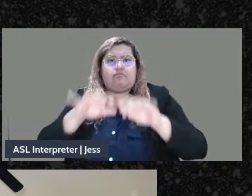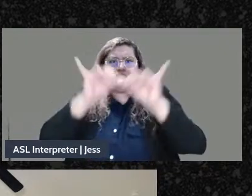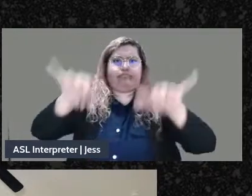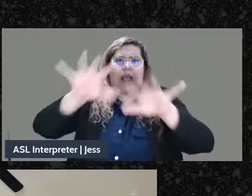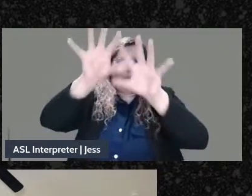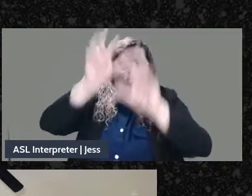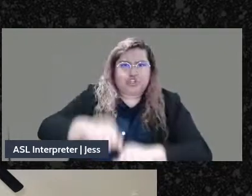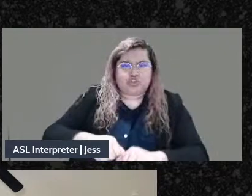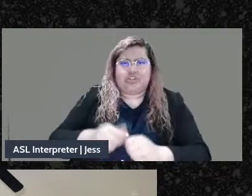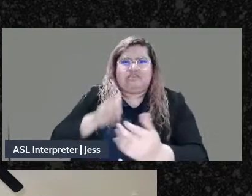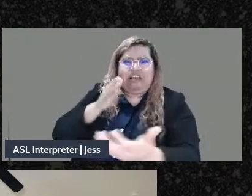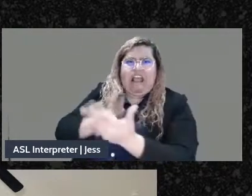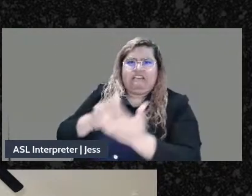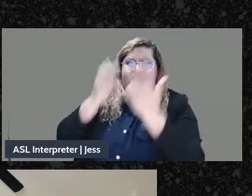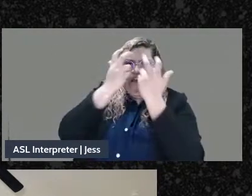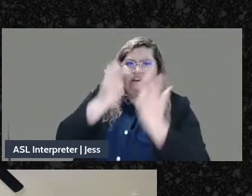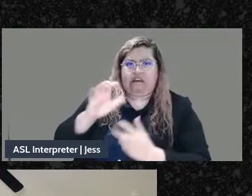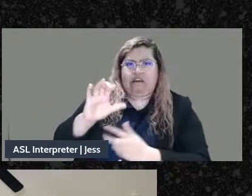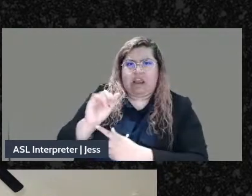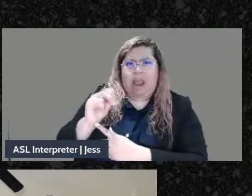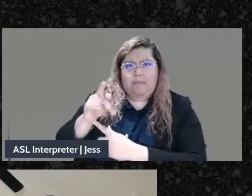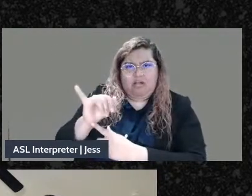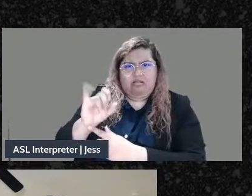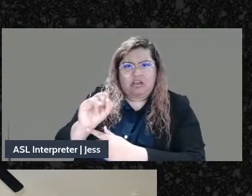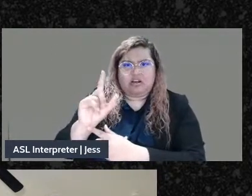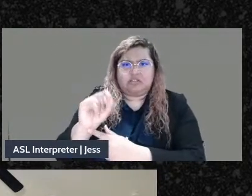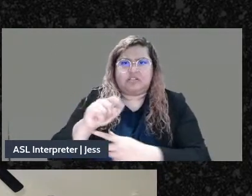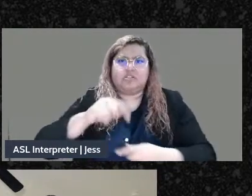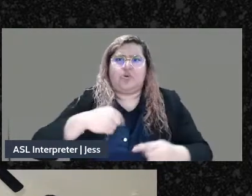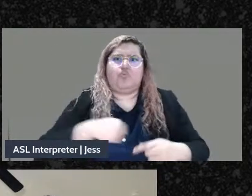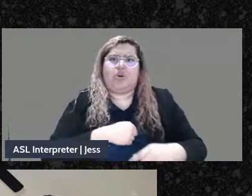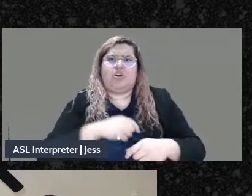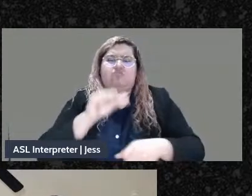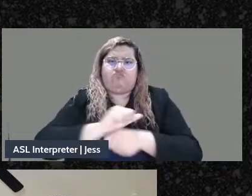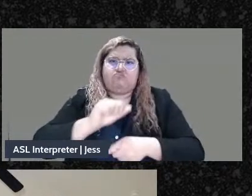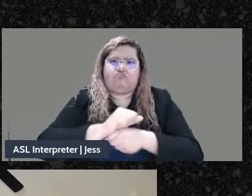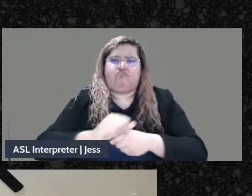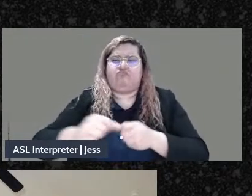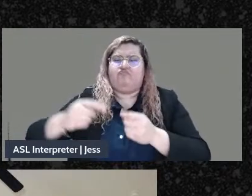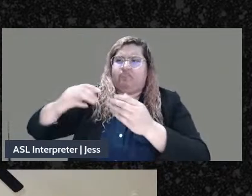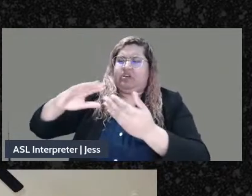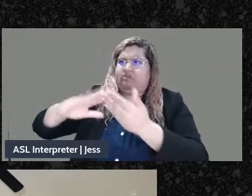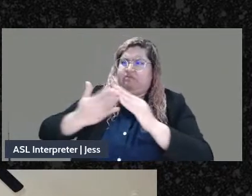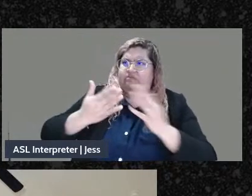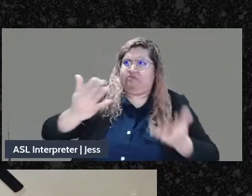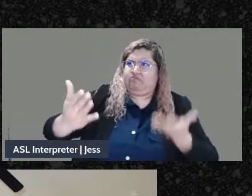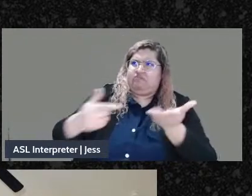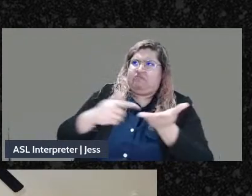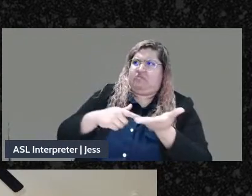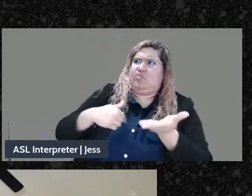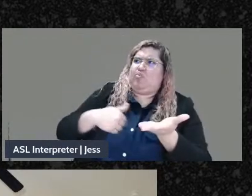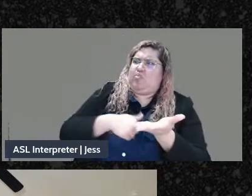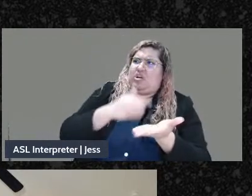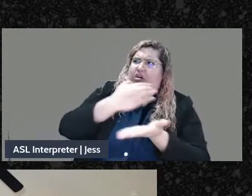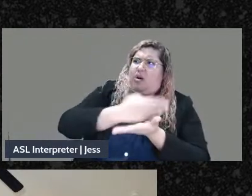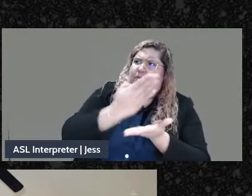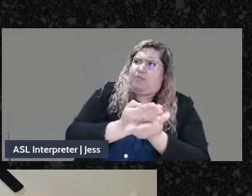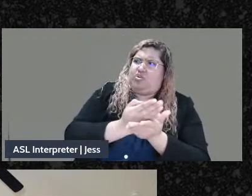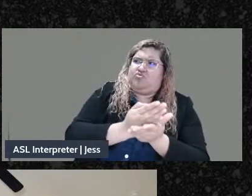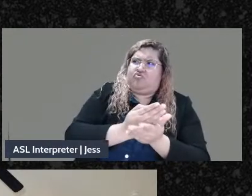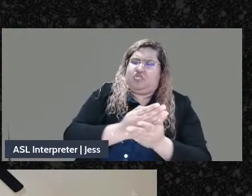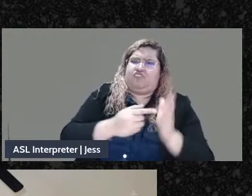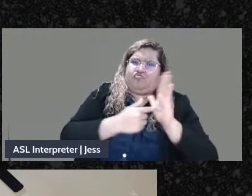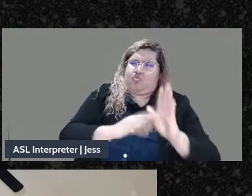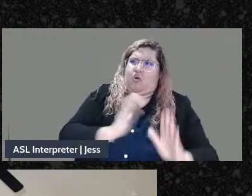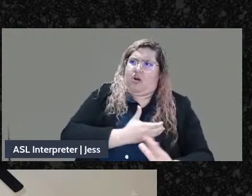anti-capitalist, and that we would work for a city that created a budget that reflected those values. And then